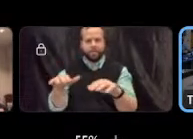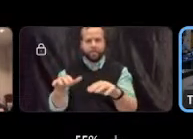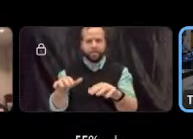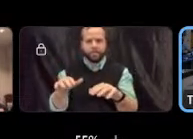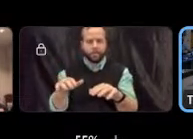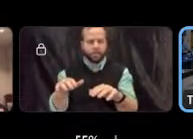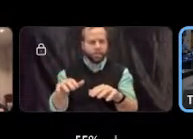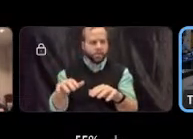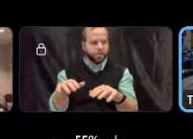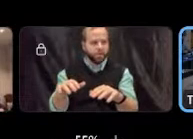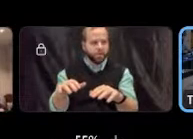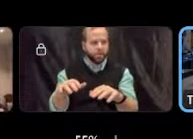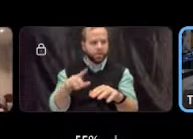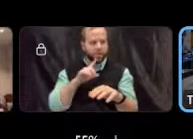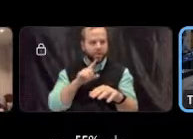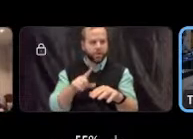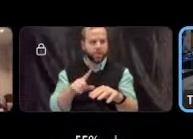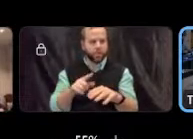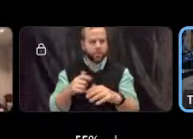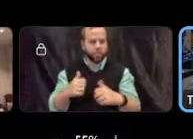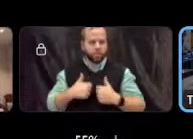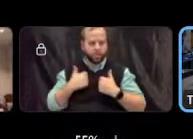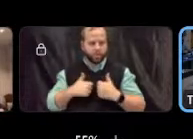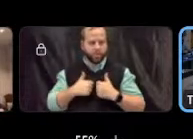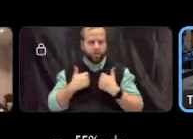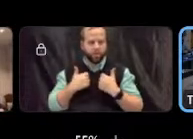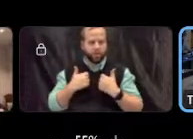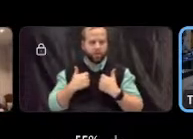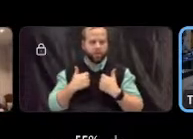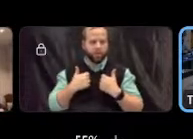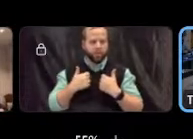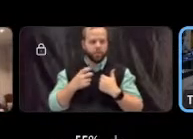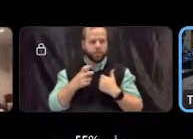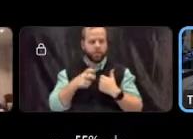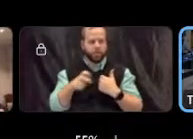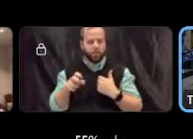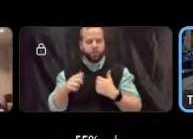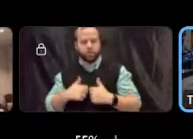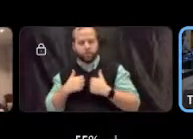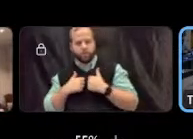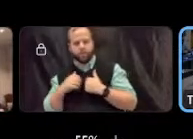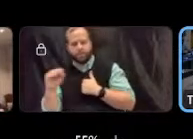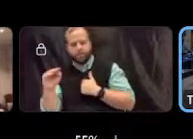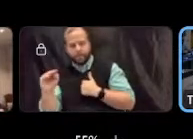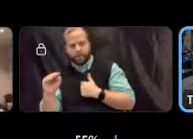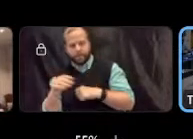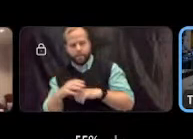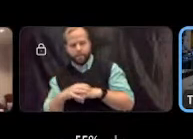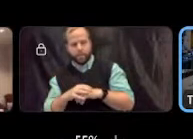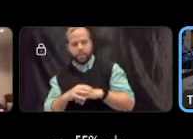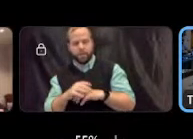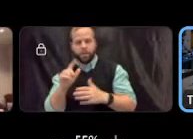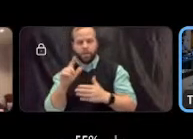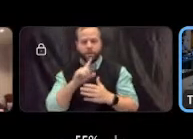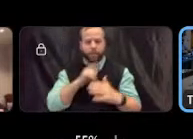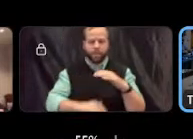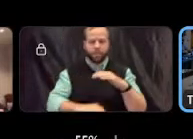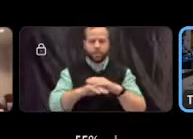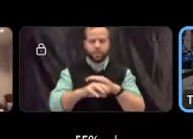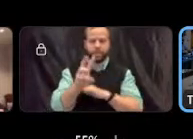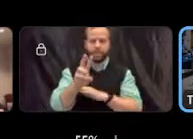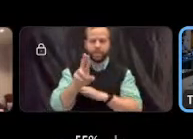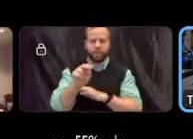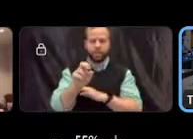is residential low, to RM, which is residential medium. Residential low is up to 6 units per